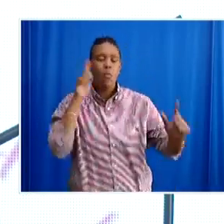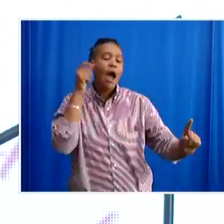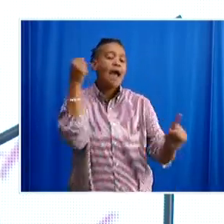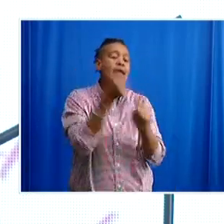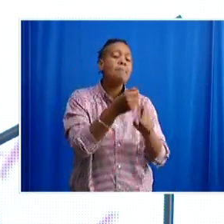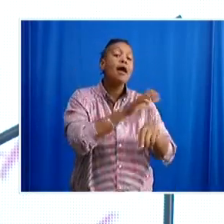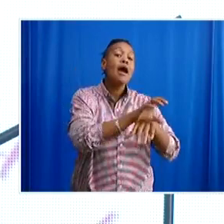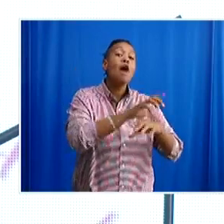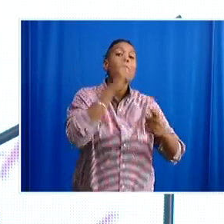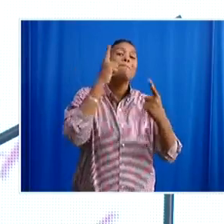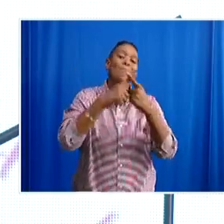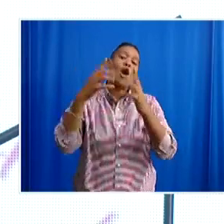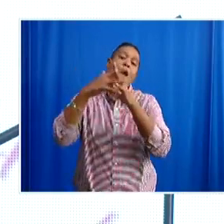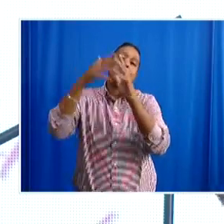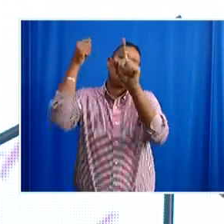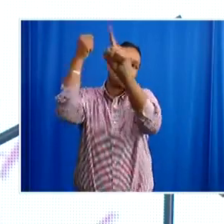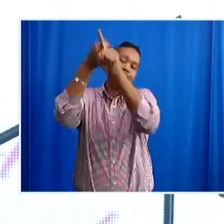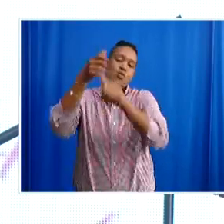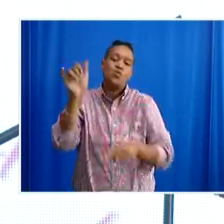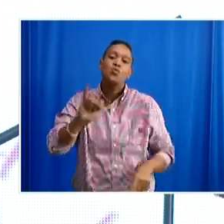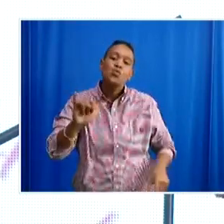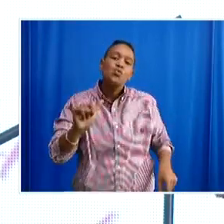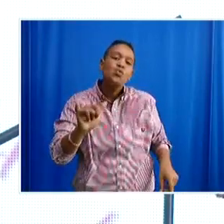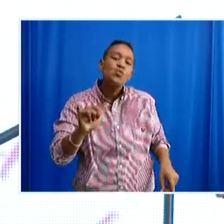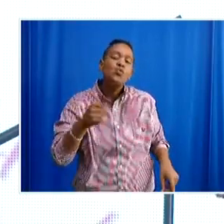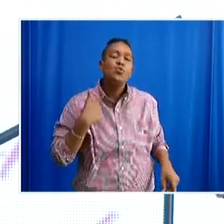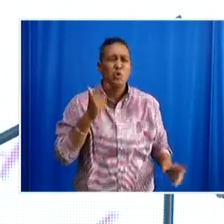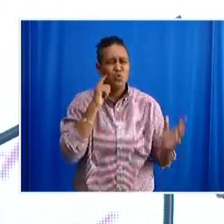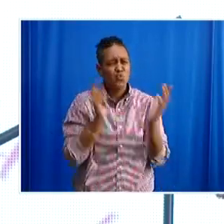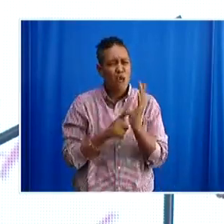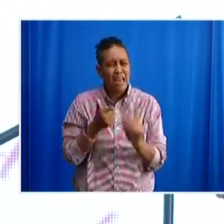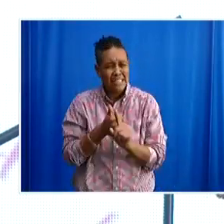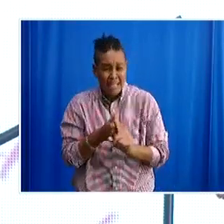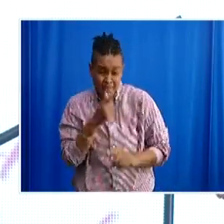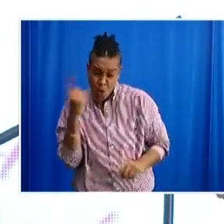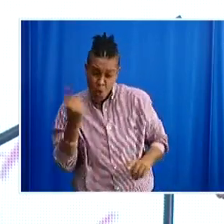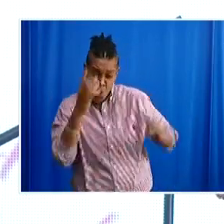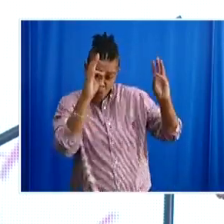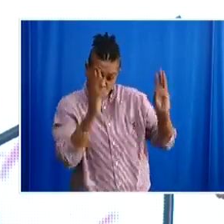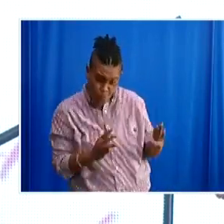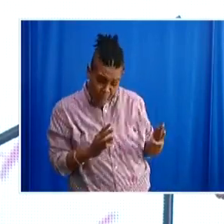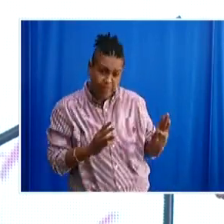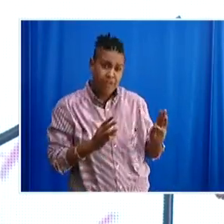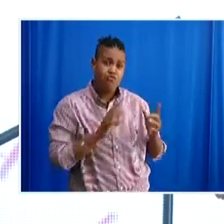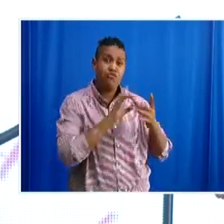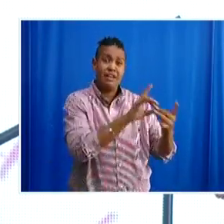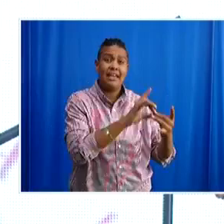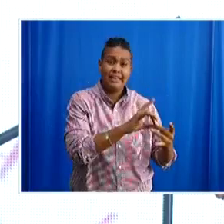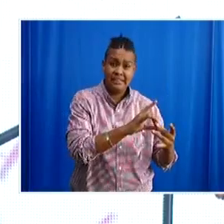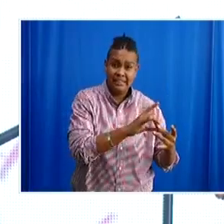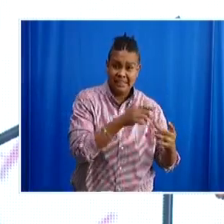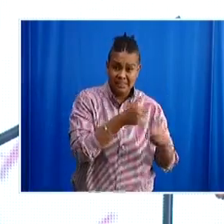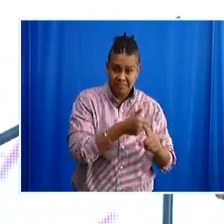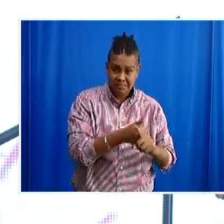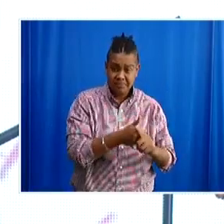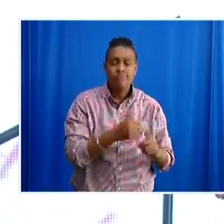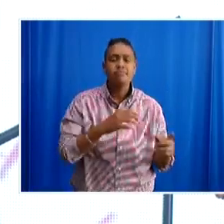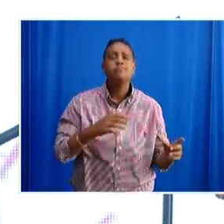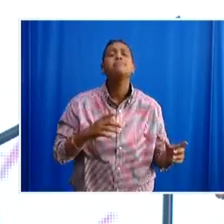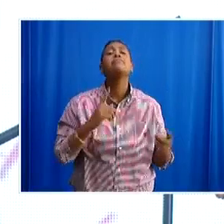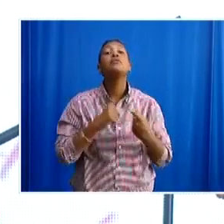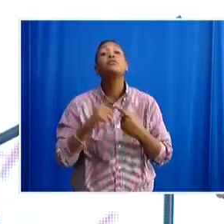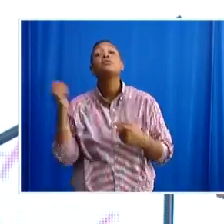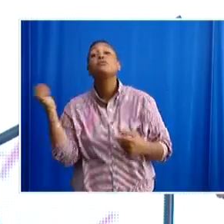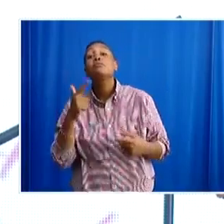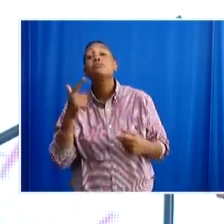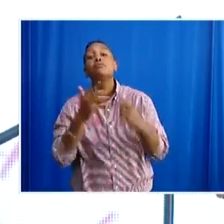the United States. We also recognize that it is not just the climate-related hazards, but it is all hazards. The country